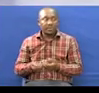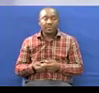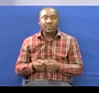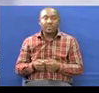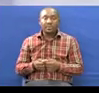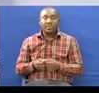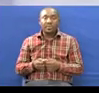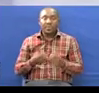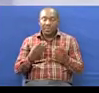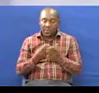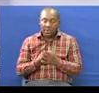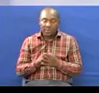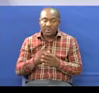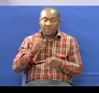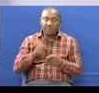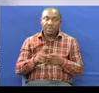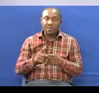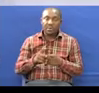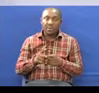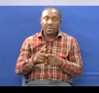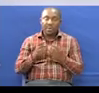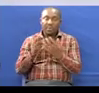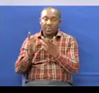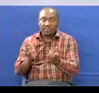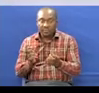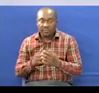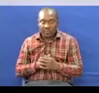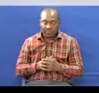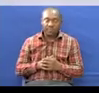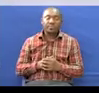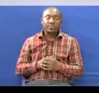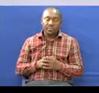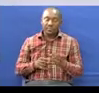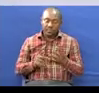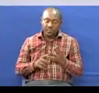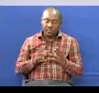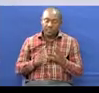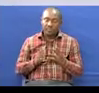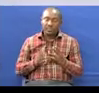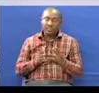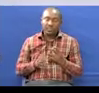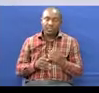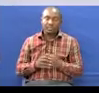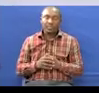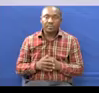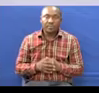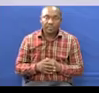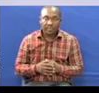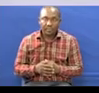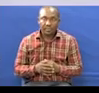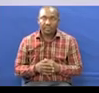birth rates, as well as the ways of reducing the death rates in populations. And the last ones